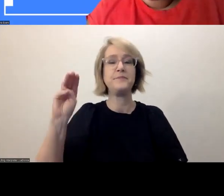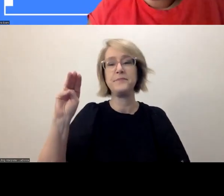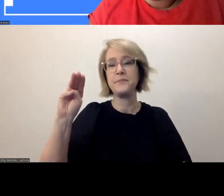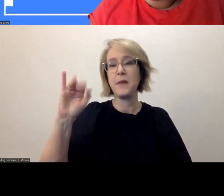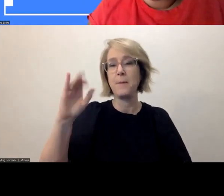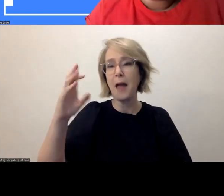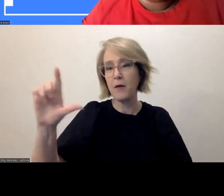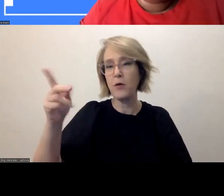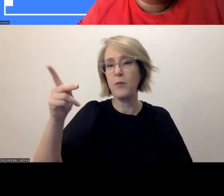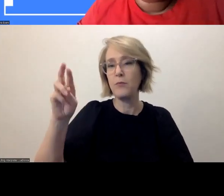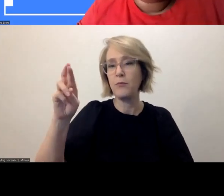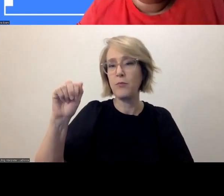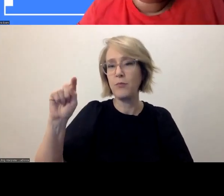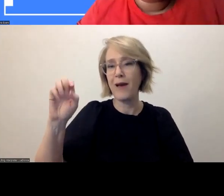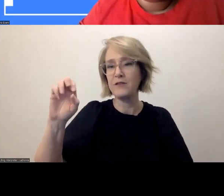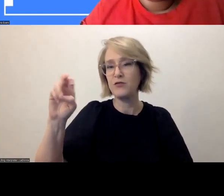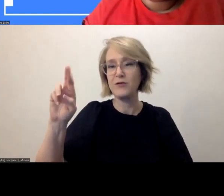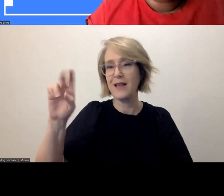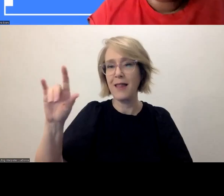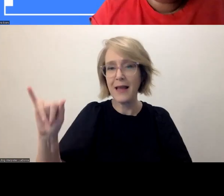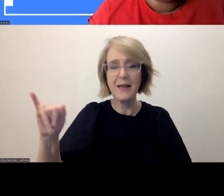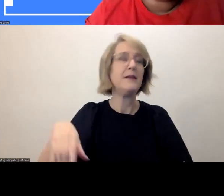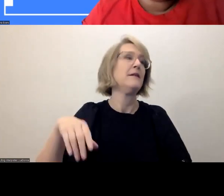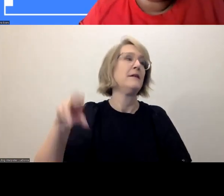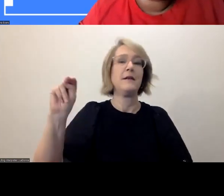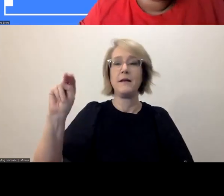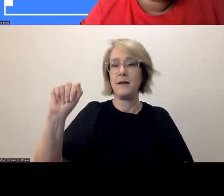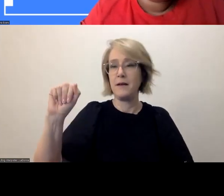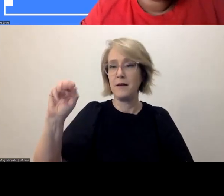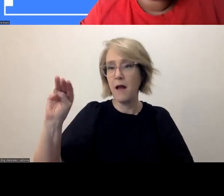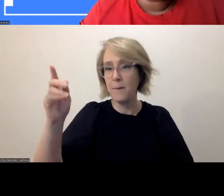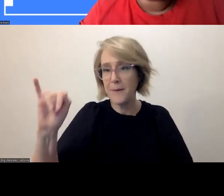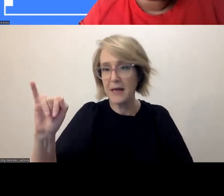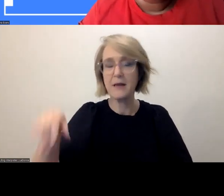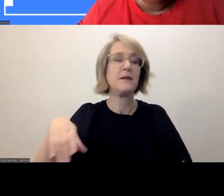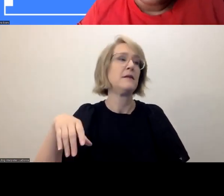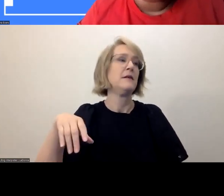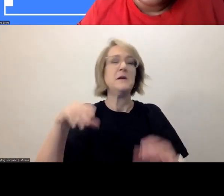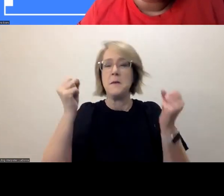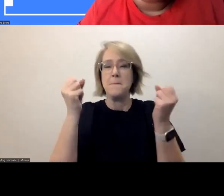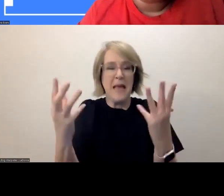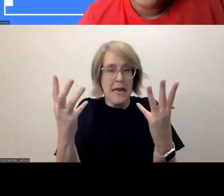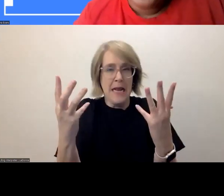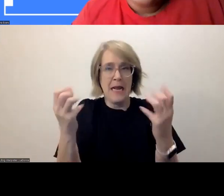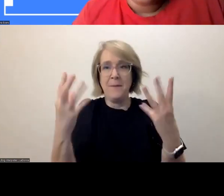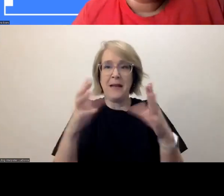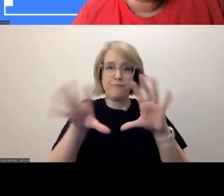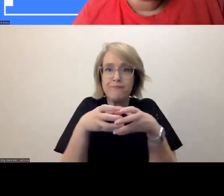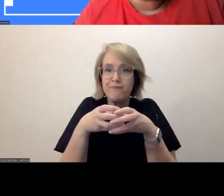Pasquarelli, everyone at NAMI, MHA, AFSP. This was a small ragtag